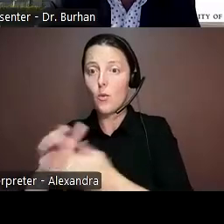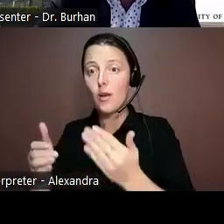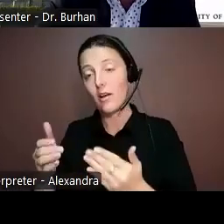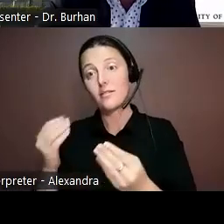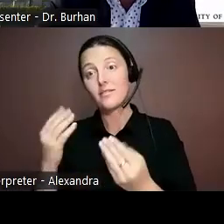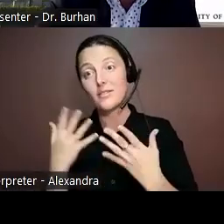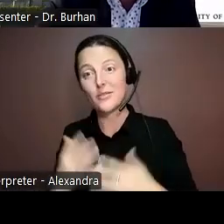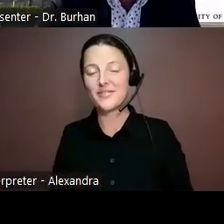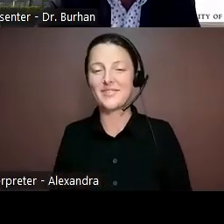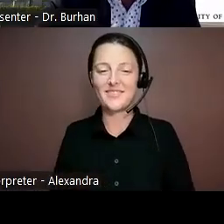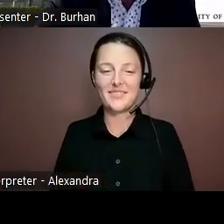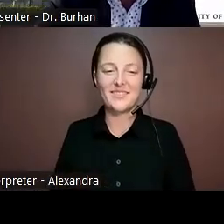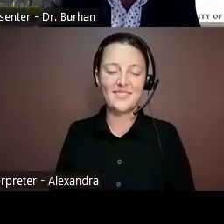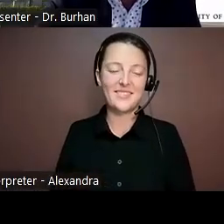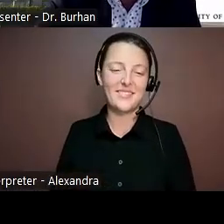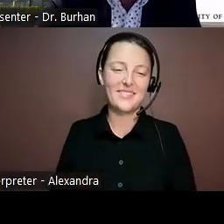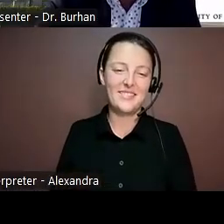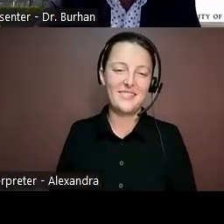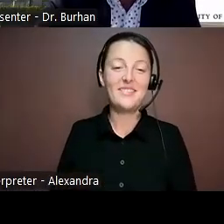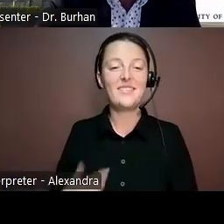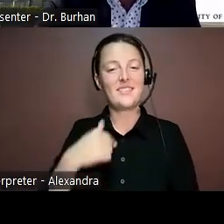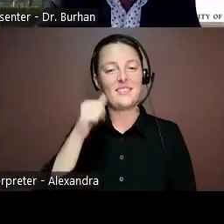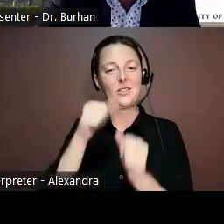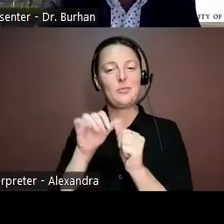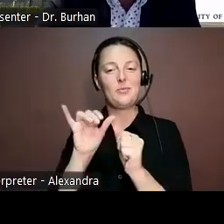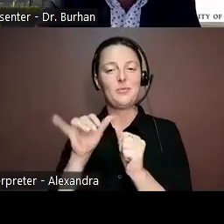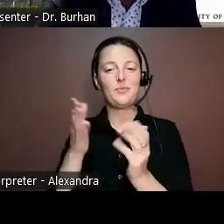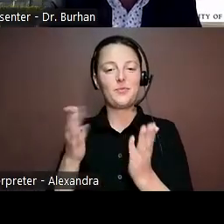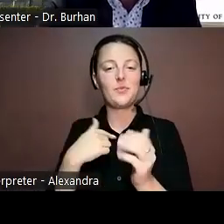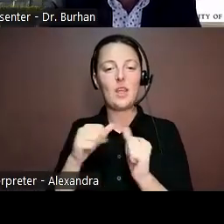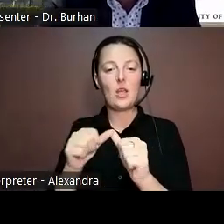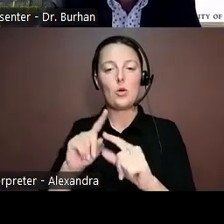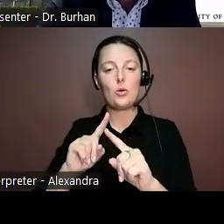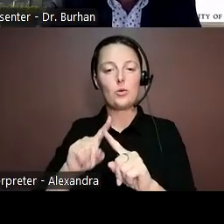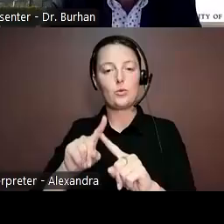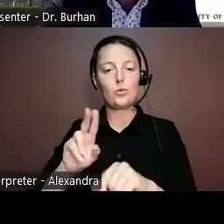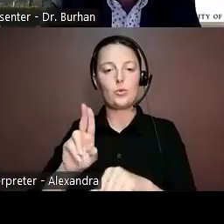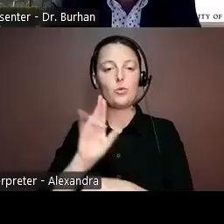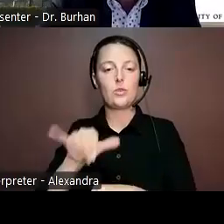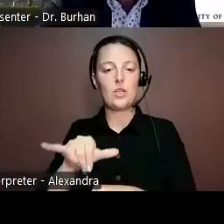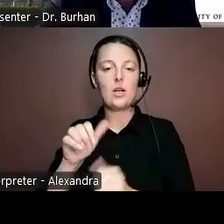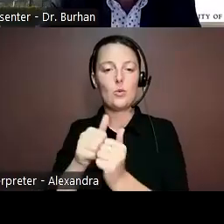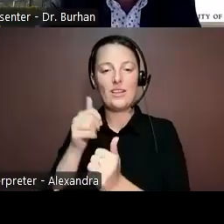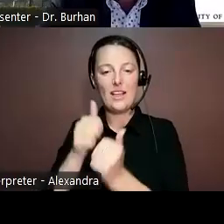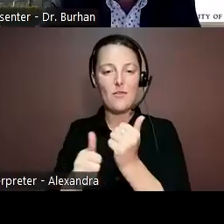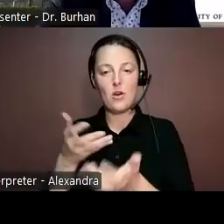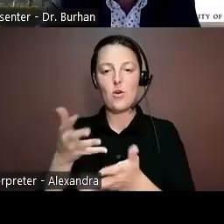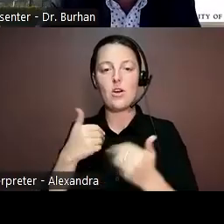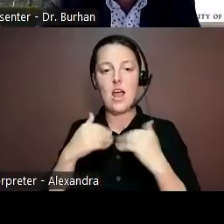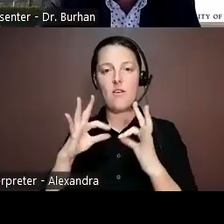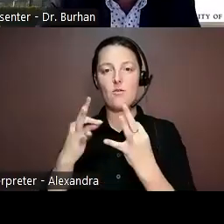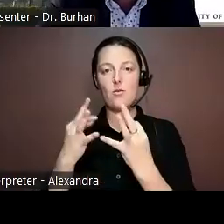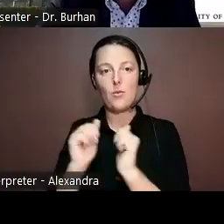I continue to use it in every interaction I have with family. So excellent, amazing. Excellent. The next question is, has there been